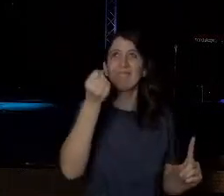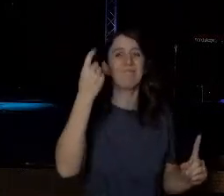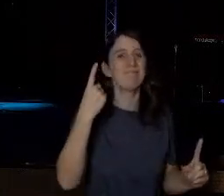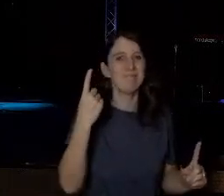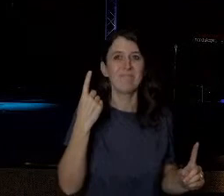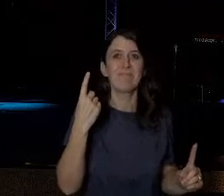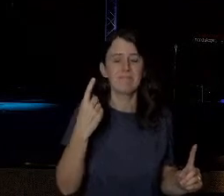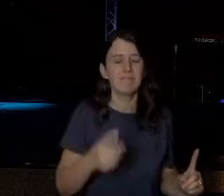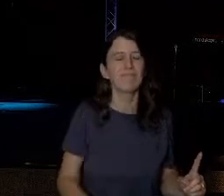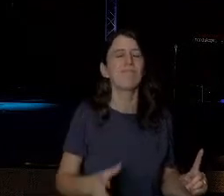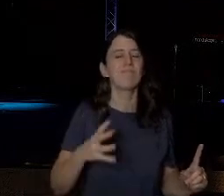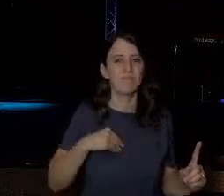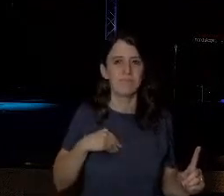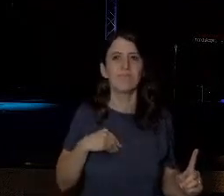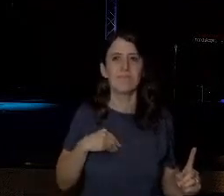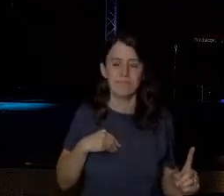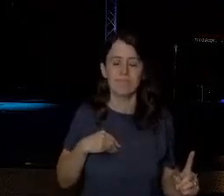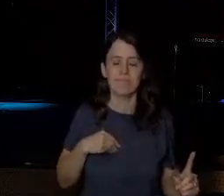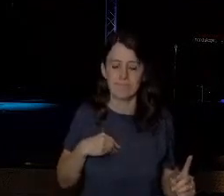sense.